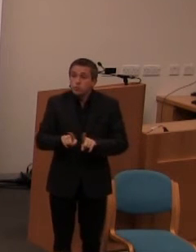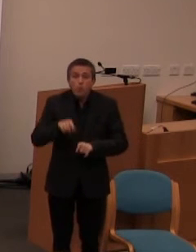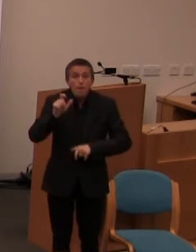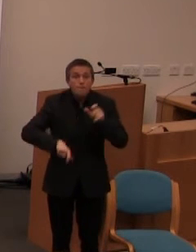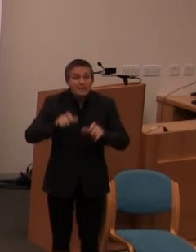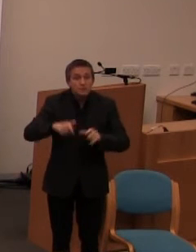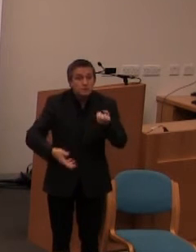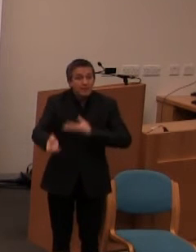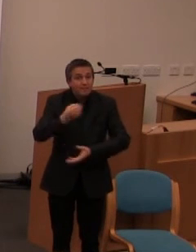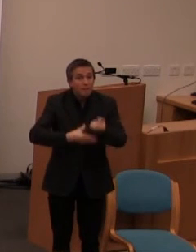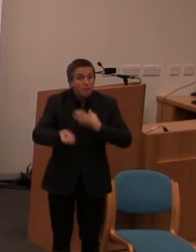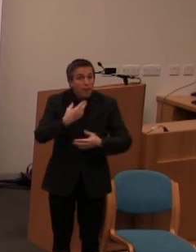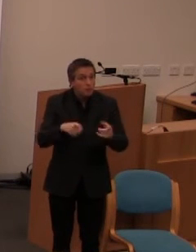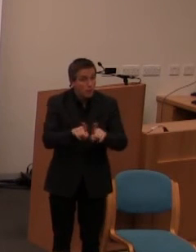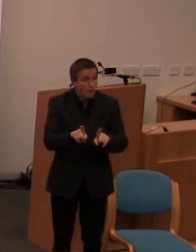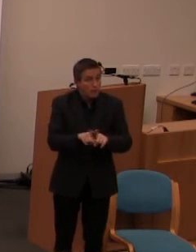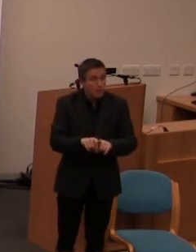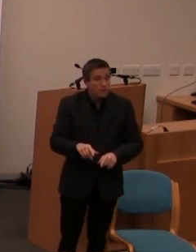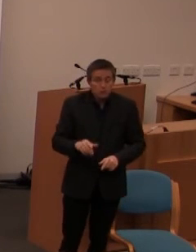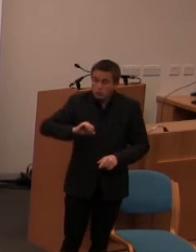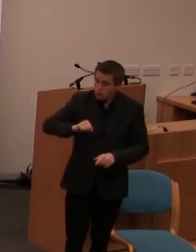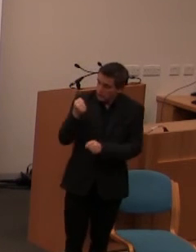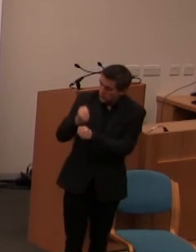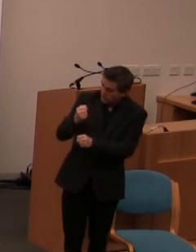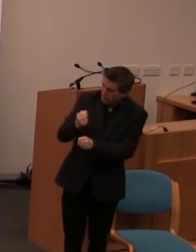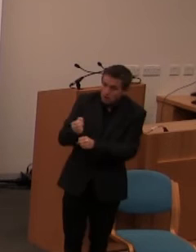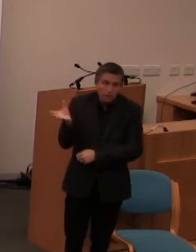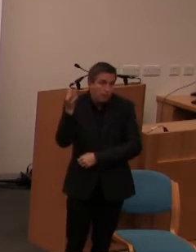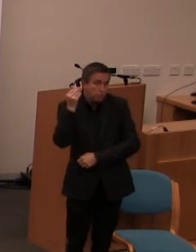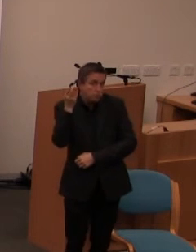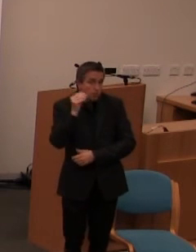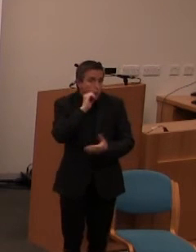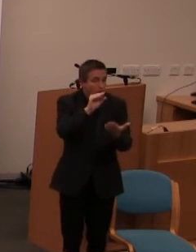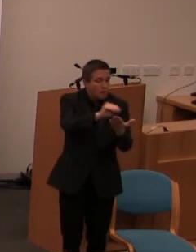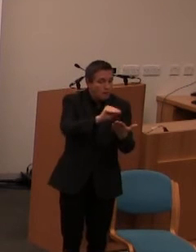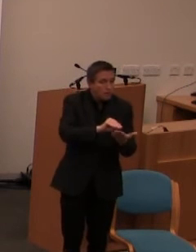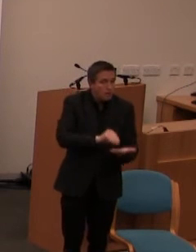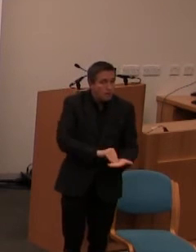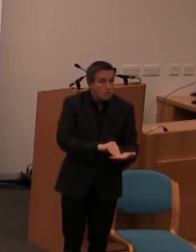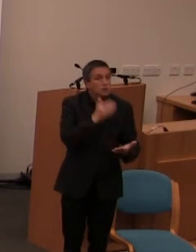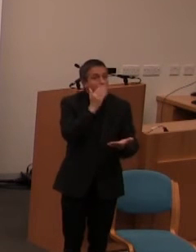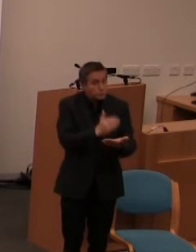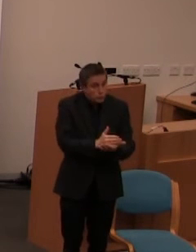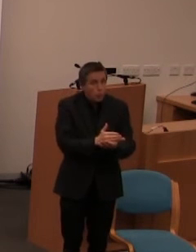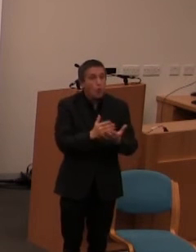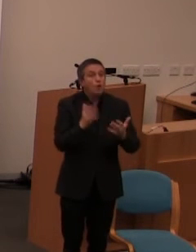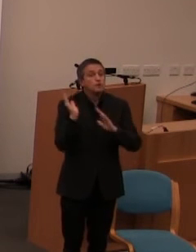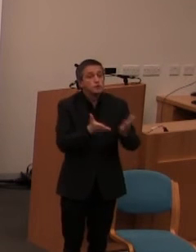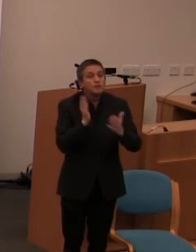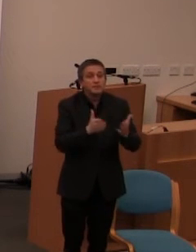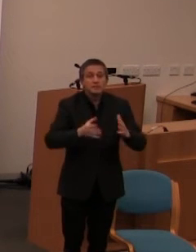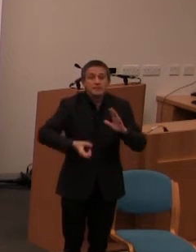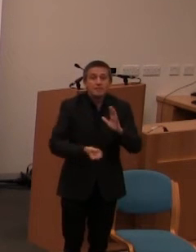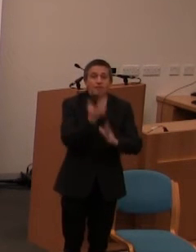group as well, and areas in which we and the Scottish Government can take things back to influence and shape and hone the way we develop national